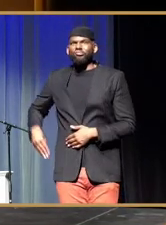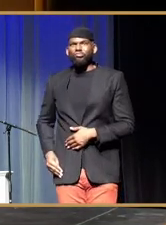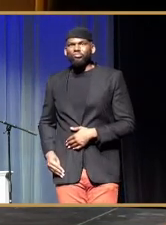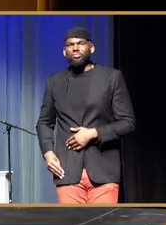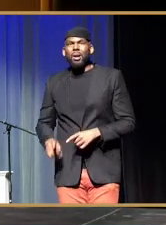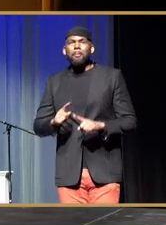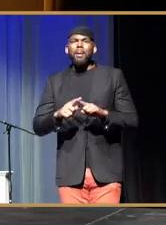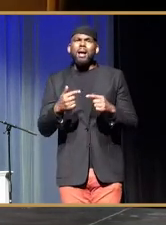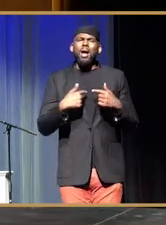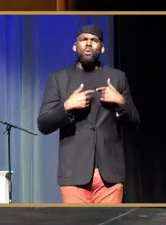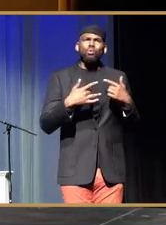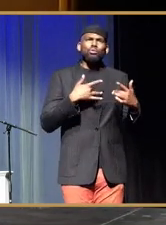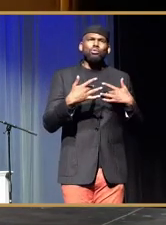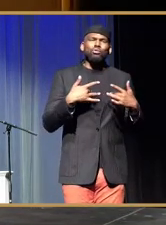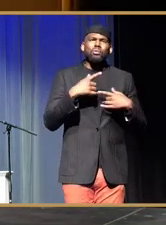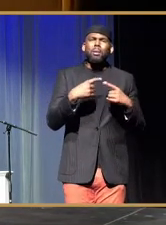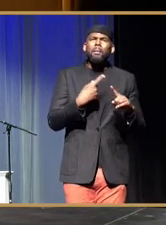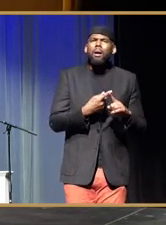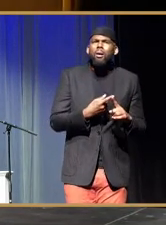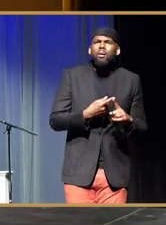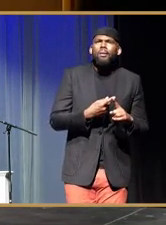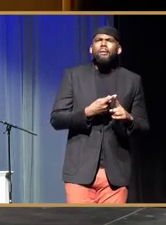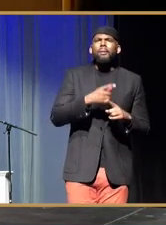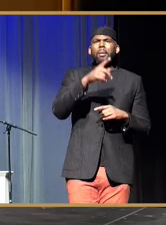was concerned about their nonprofit